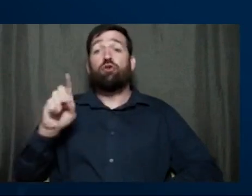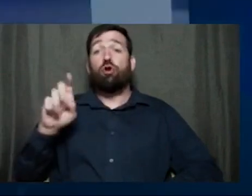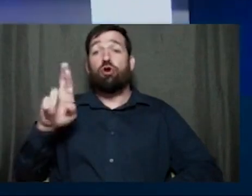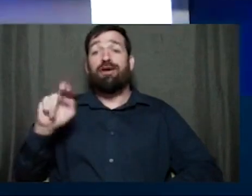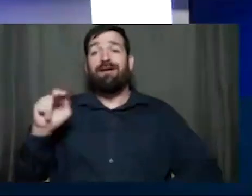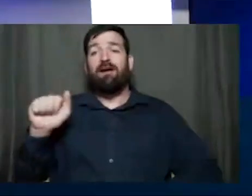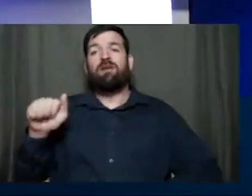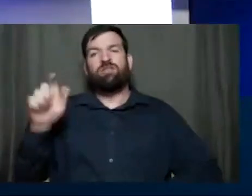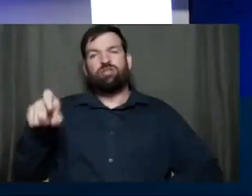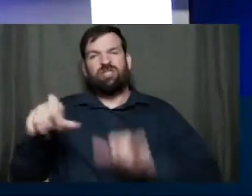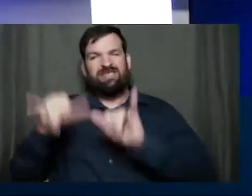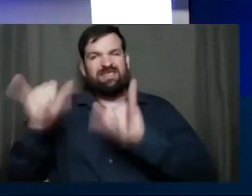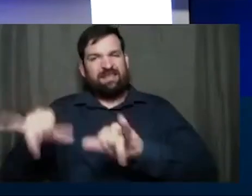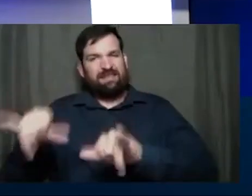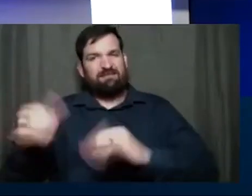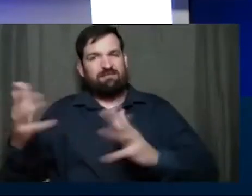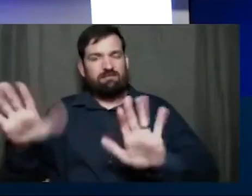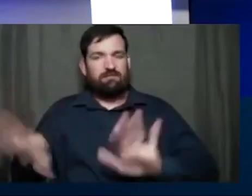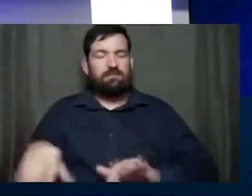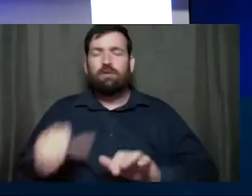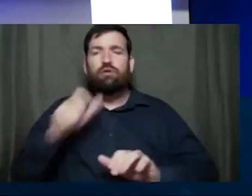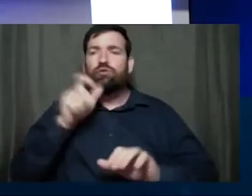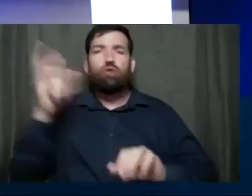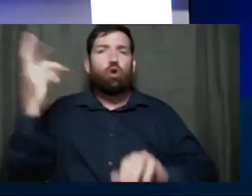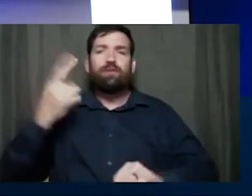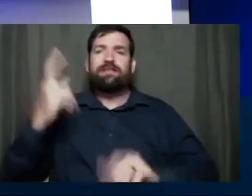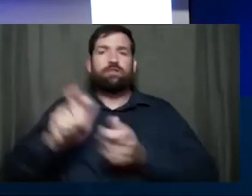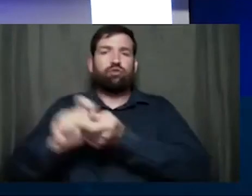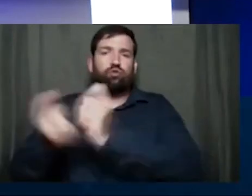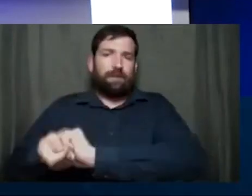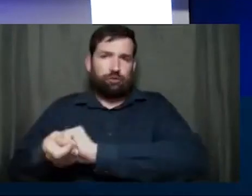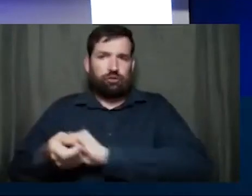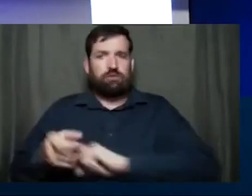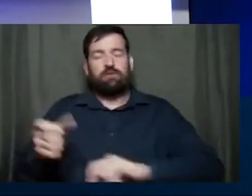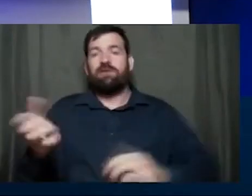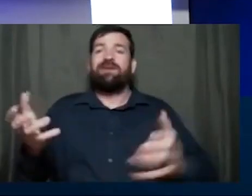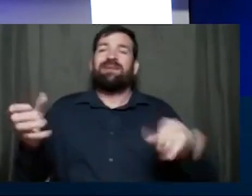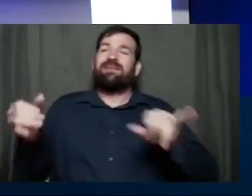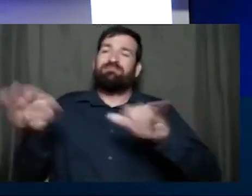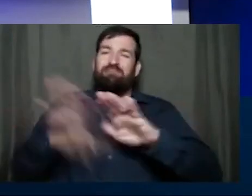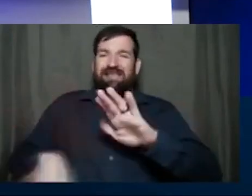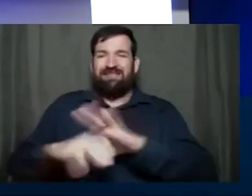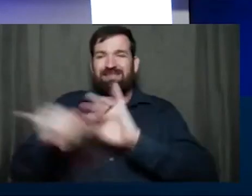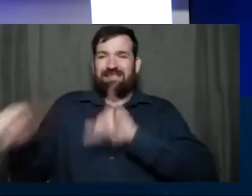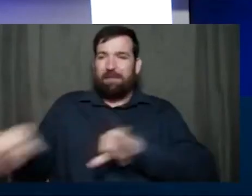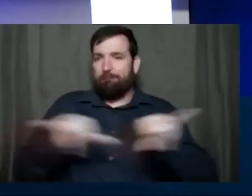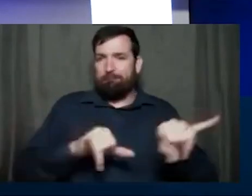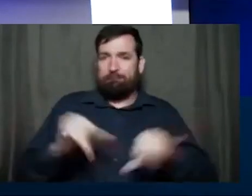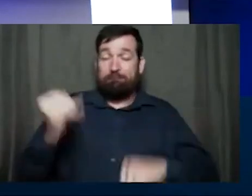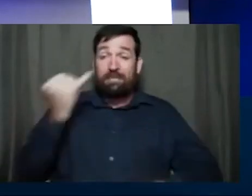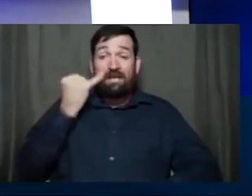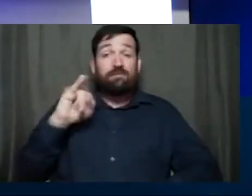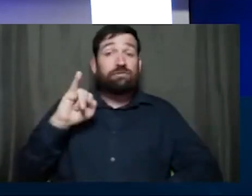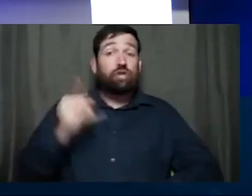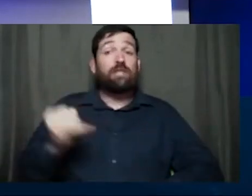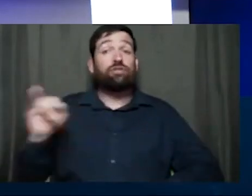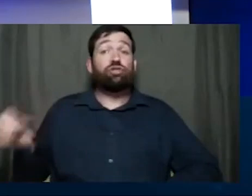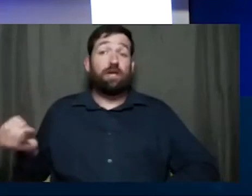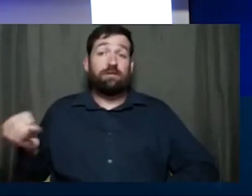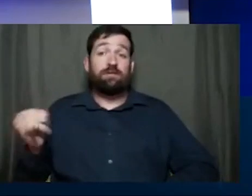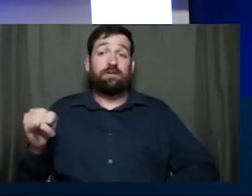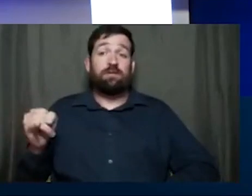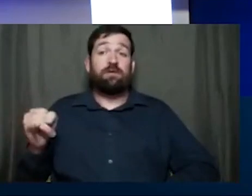That is okay. There's no reason to switch between those. They are essentially the same. If you've had a Johnson & Johnson vaccine as your